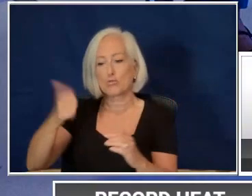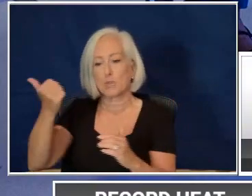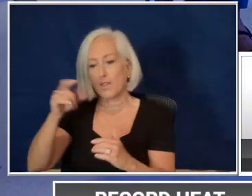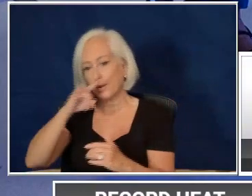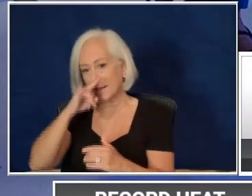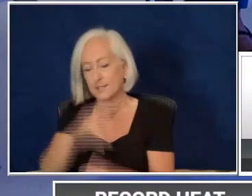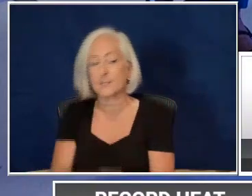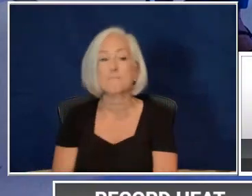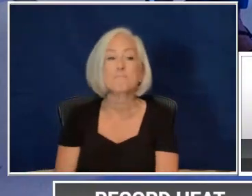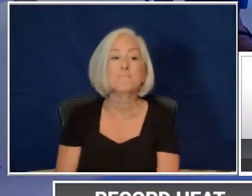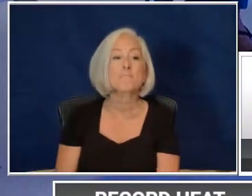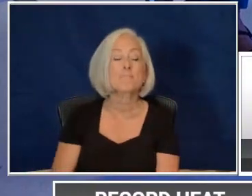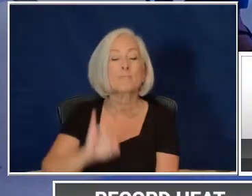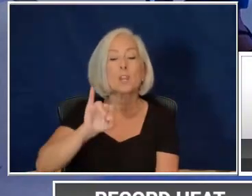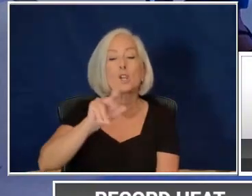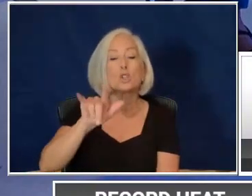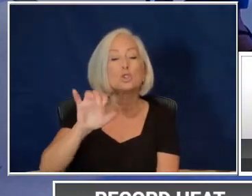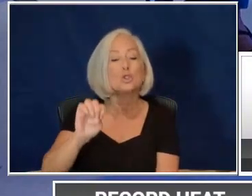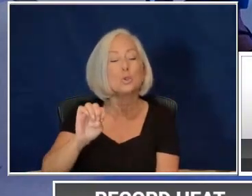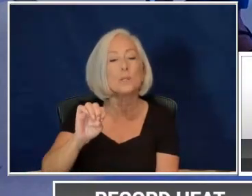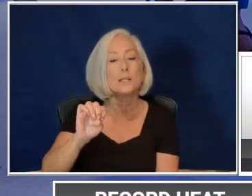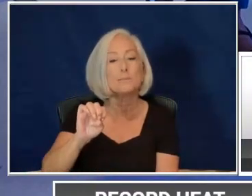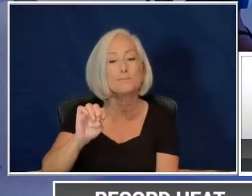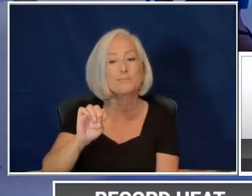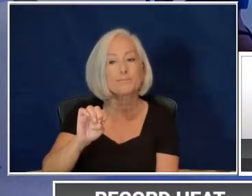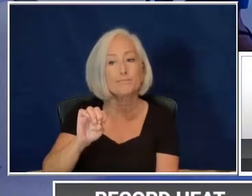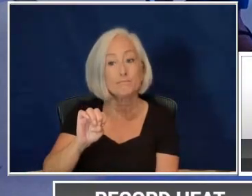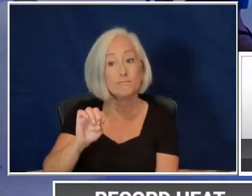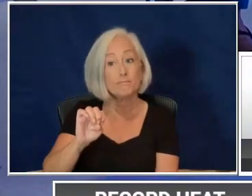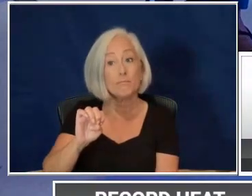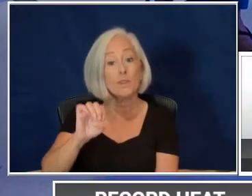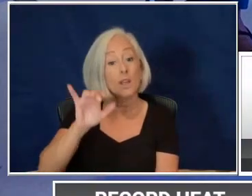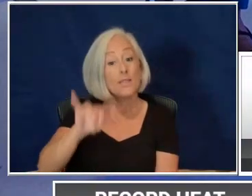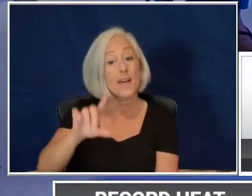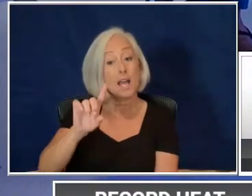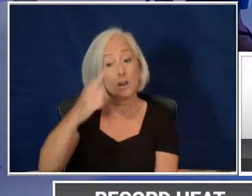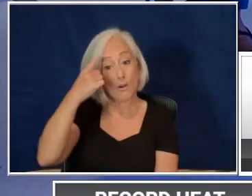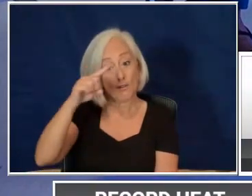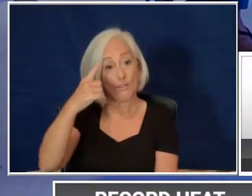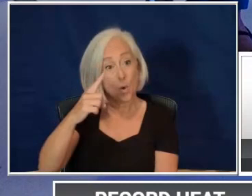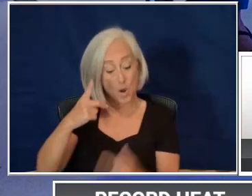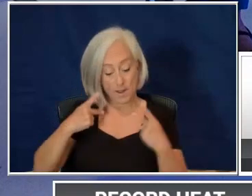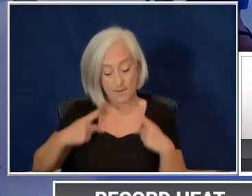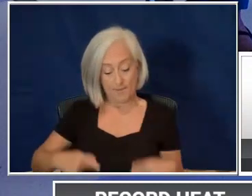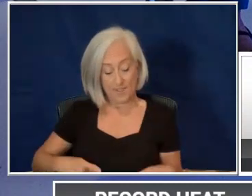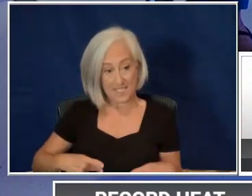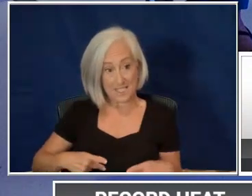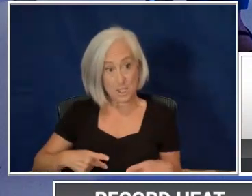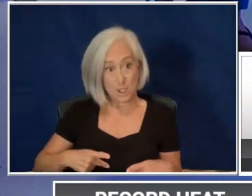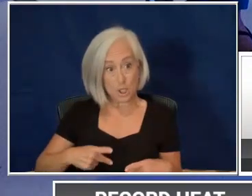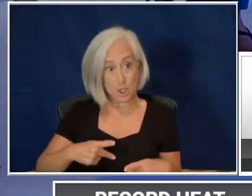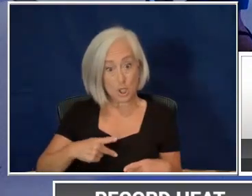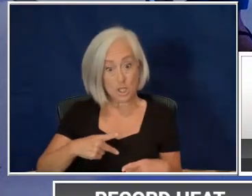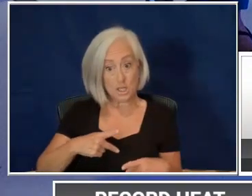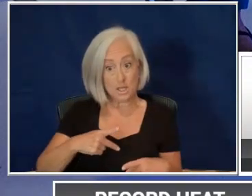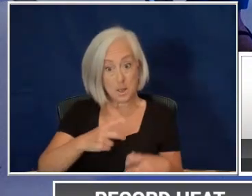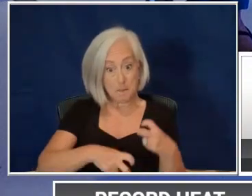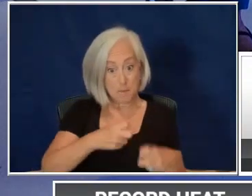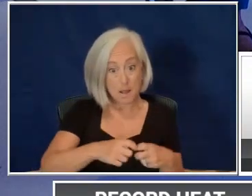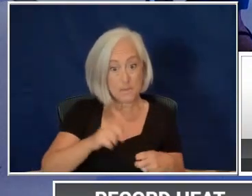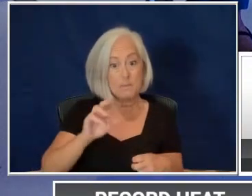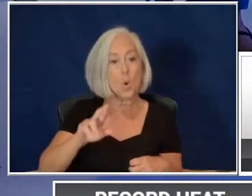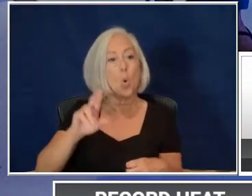this one, is it just physical injuries, or could it be for a neuro issue that someone is needing